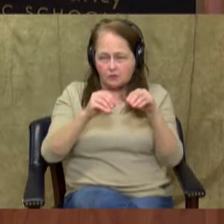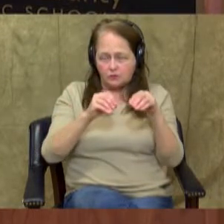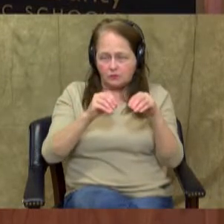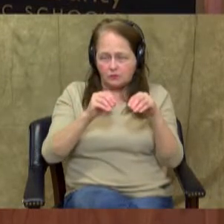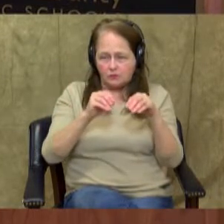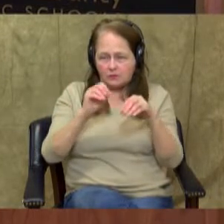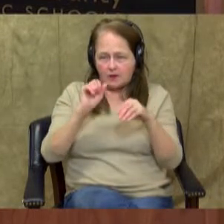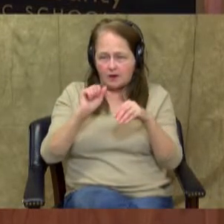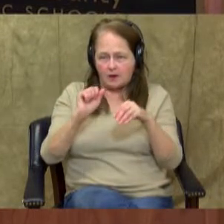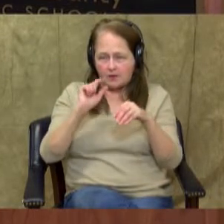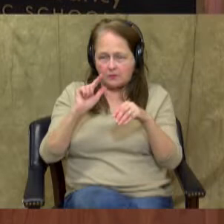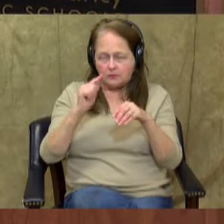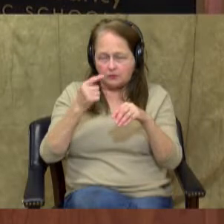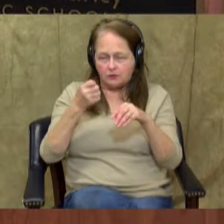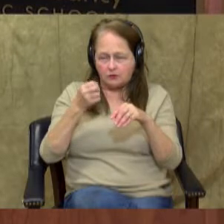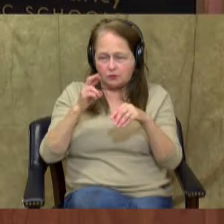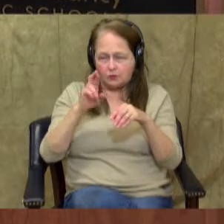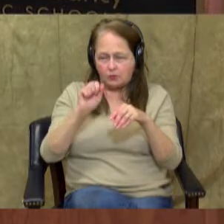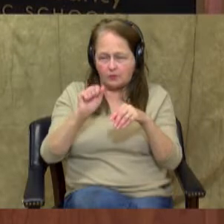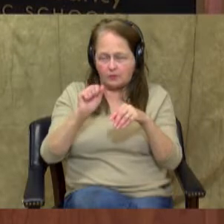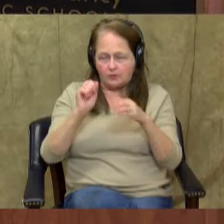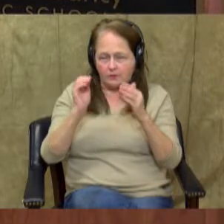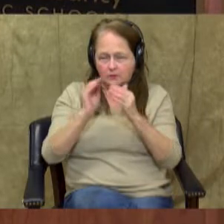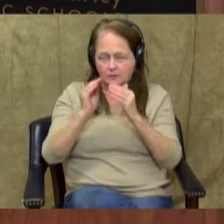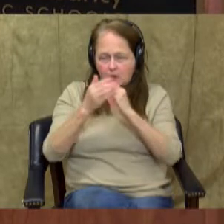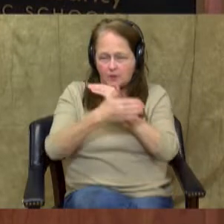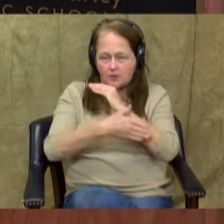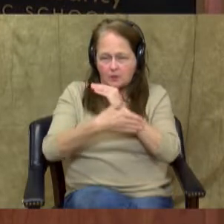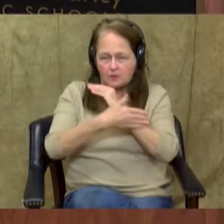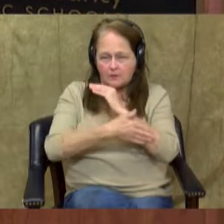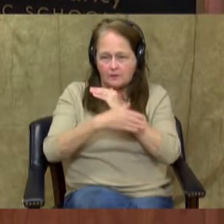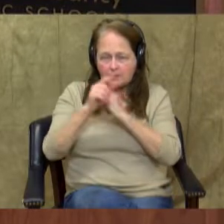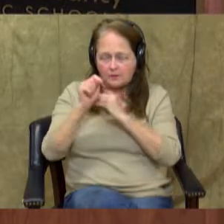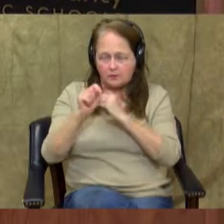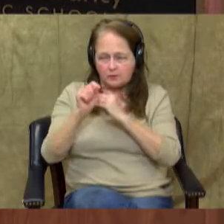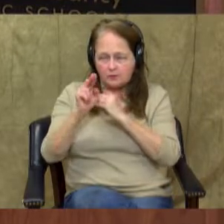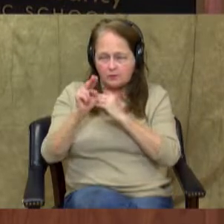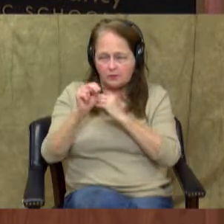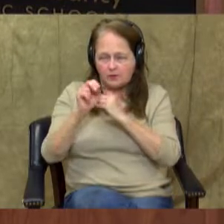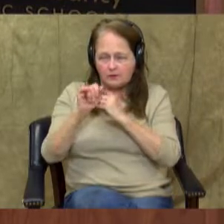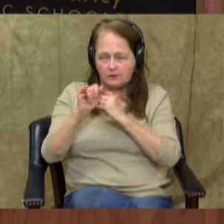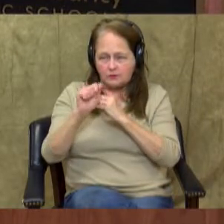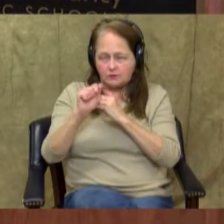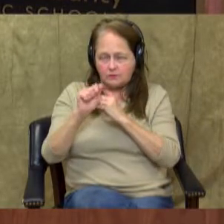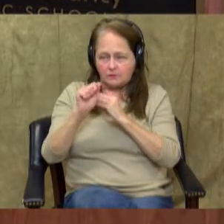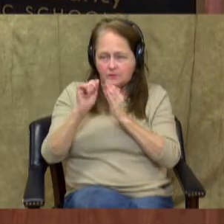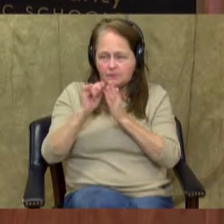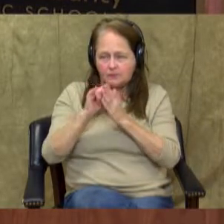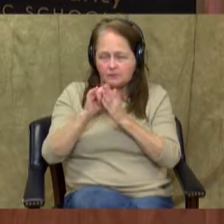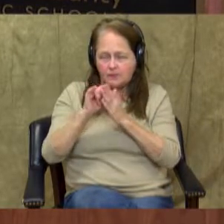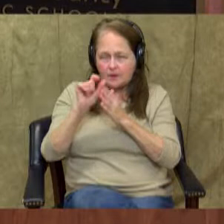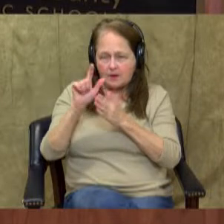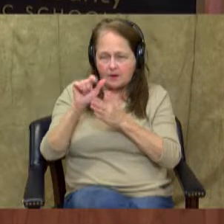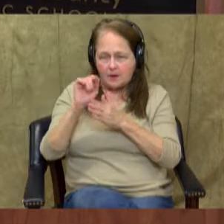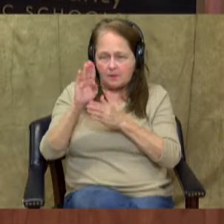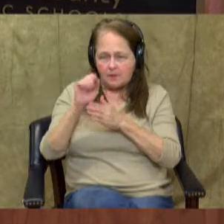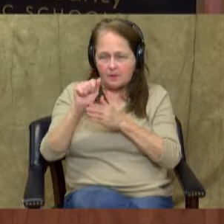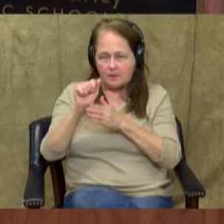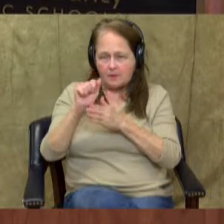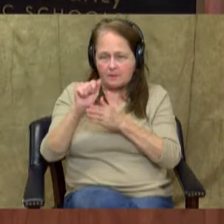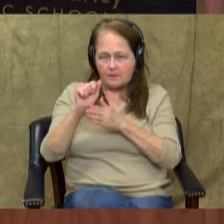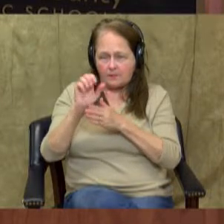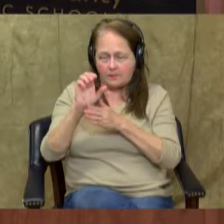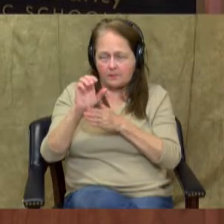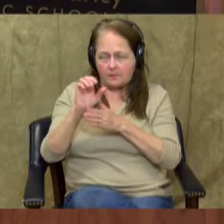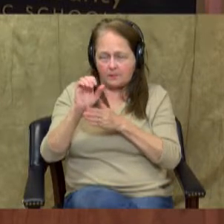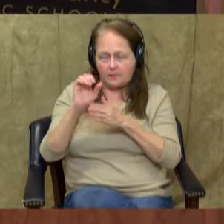have Algeria. The smaller country next to that is Tunisia. Next to that is Libya. And then